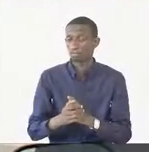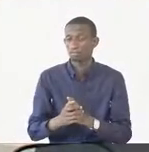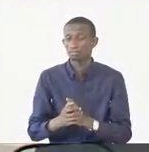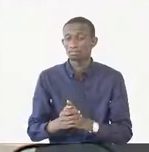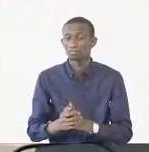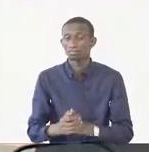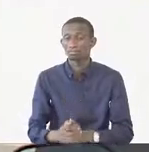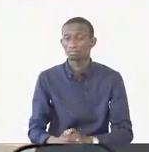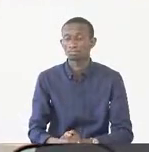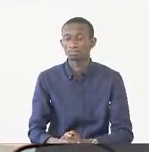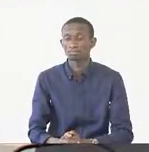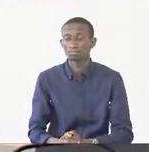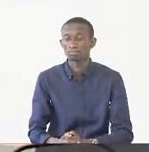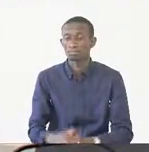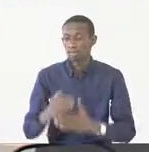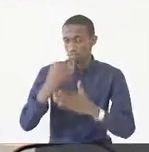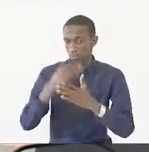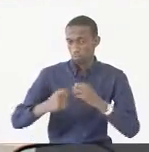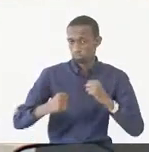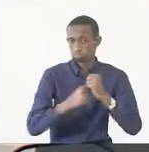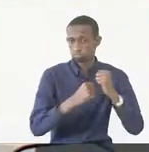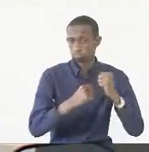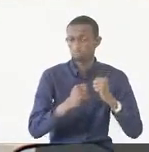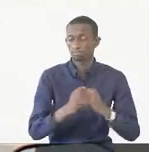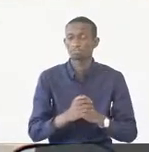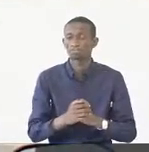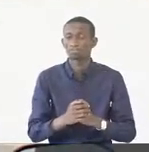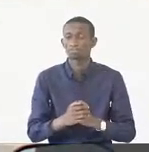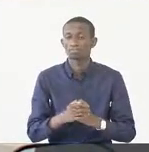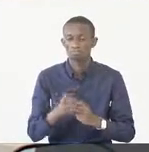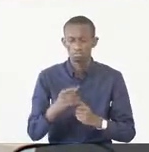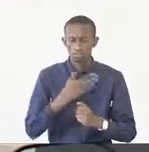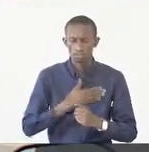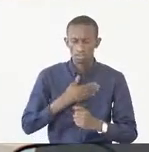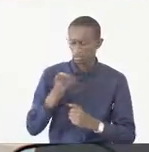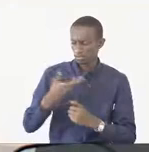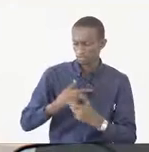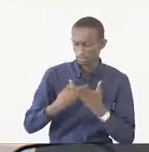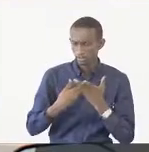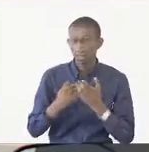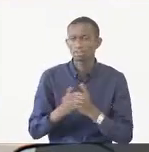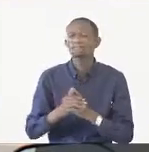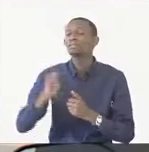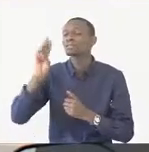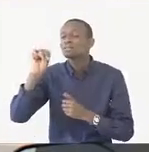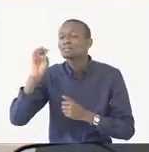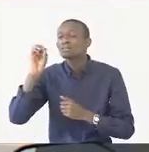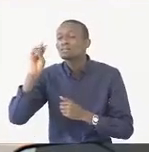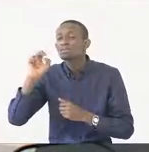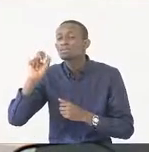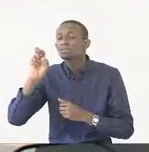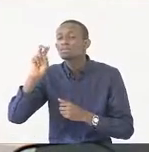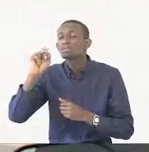before collision, so here is what we have. The momentum is given by, this